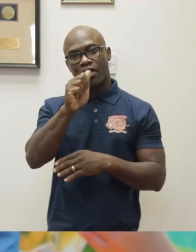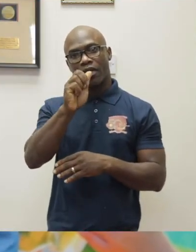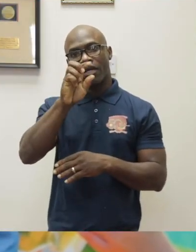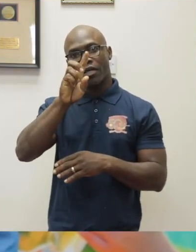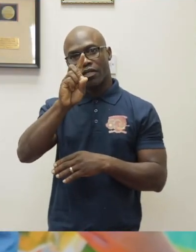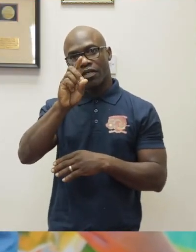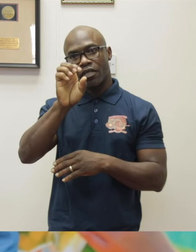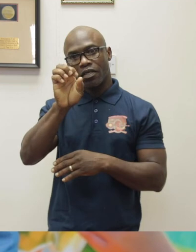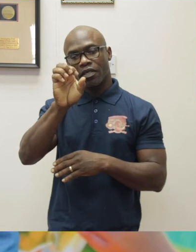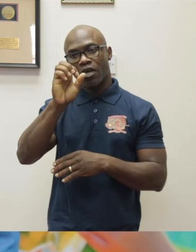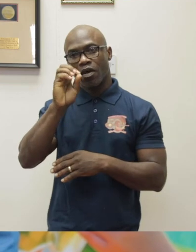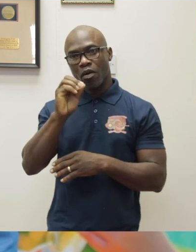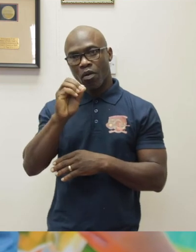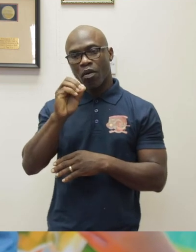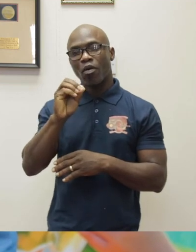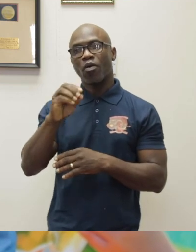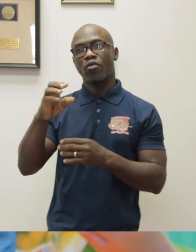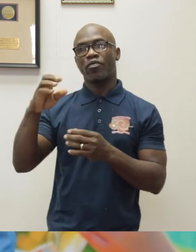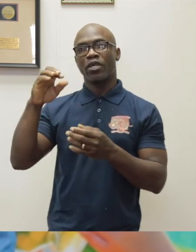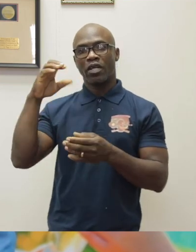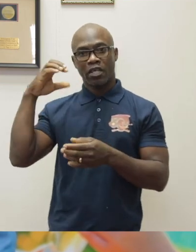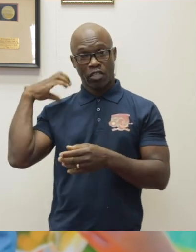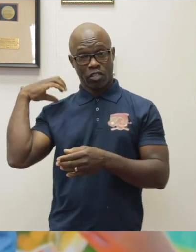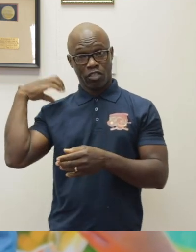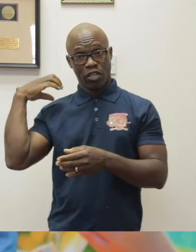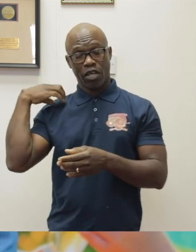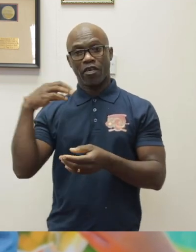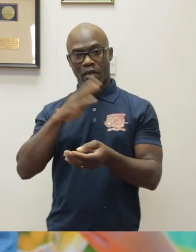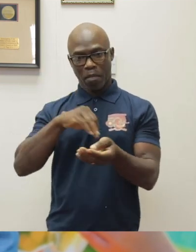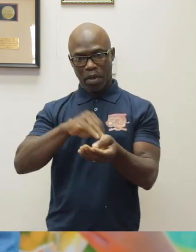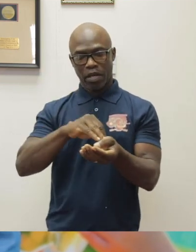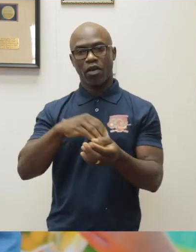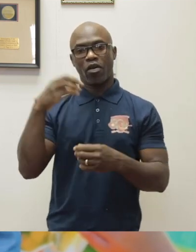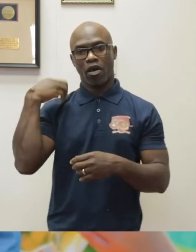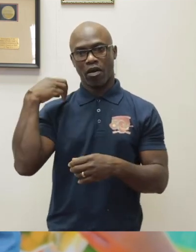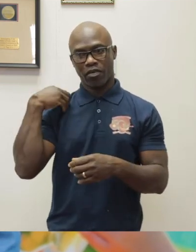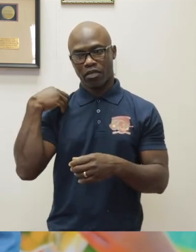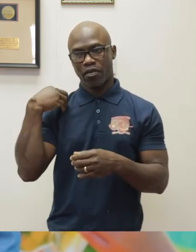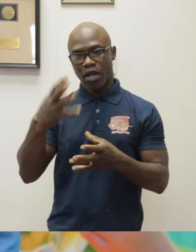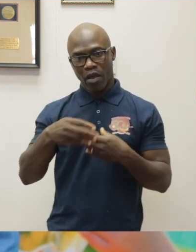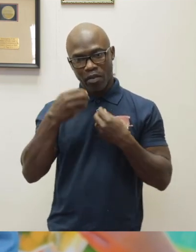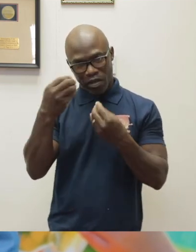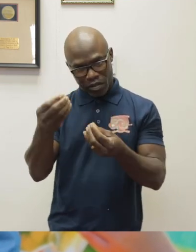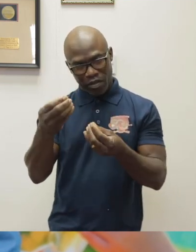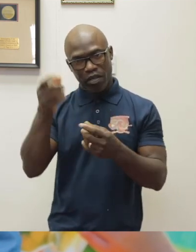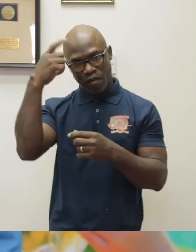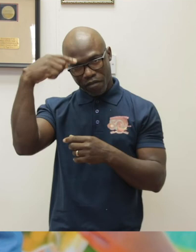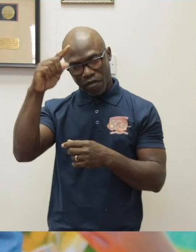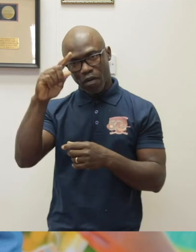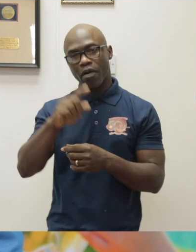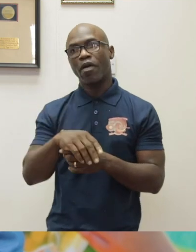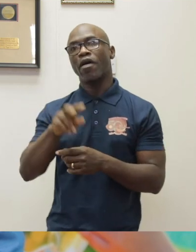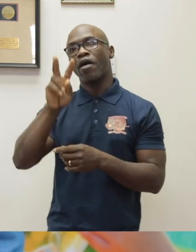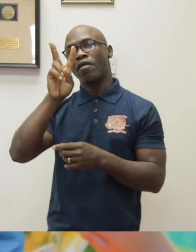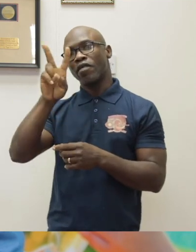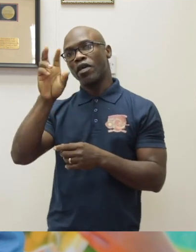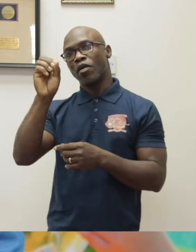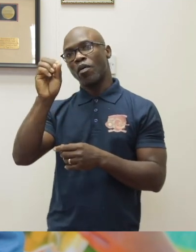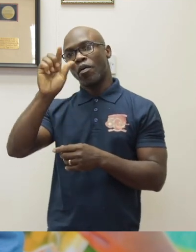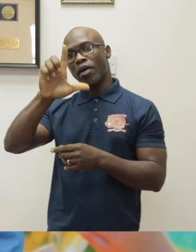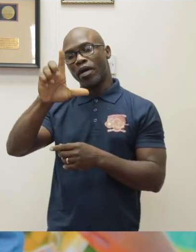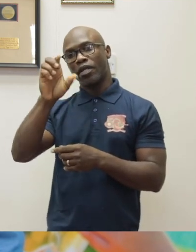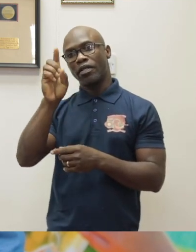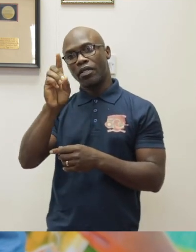of the Ministry of Public Health, and I am presenting today's update on behalf of the Honorable Minister Faldo